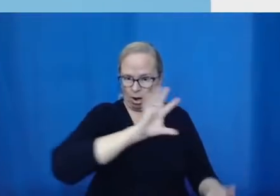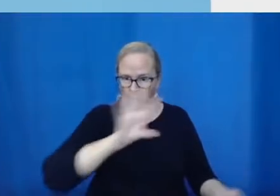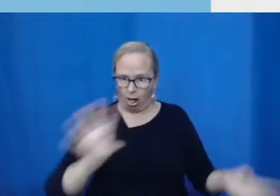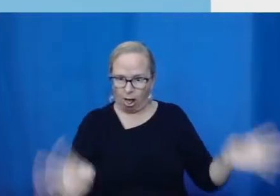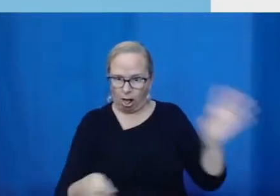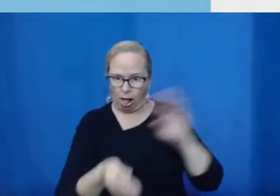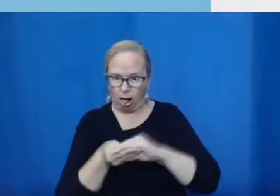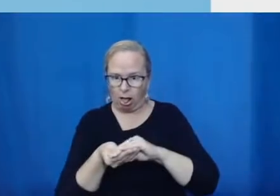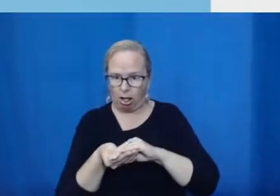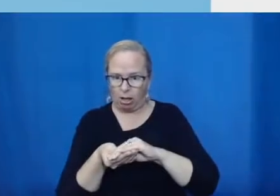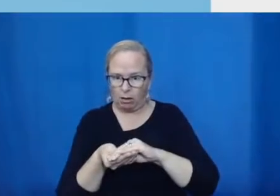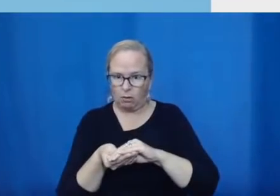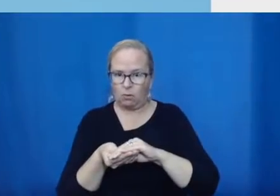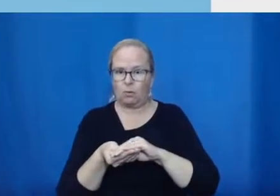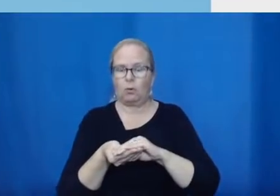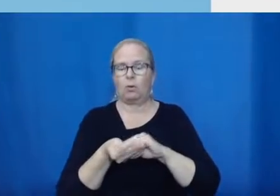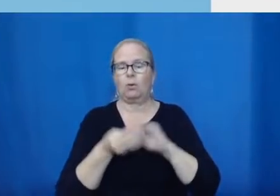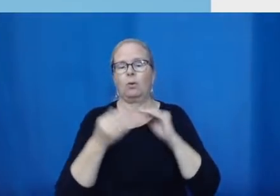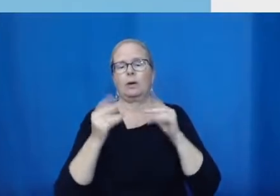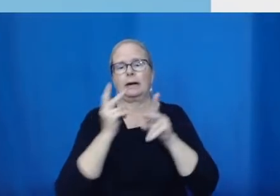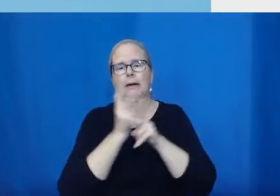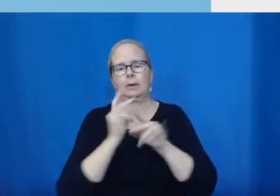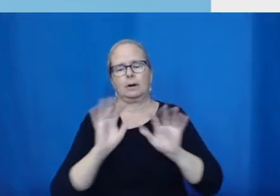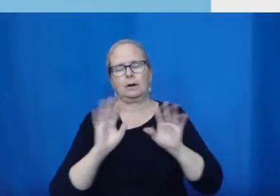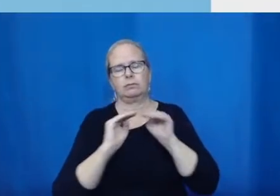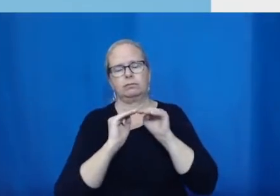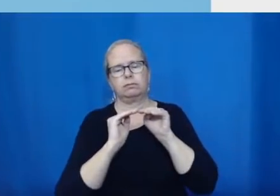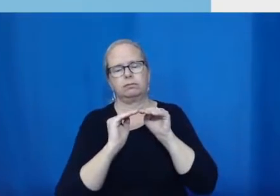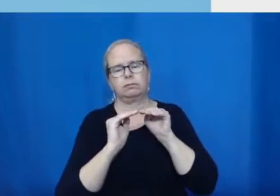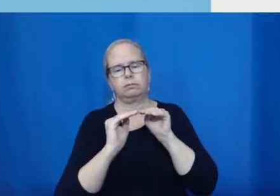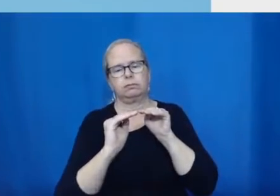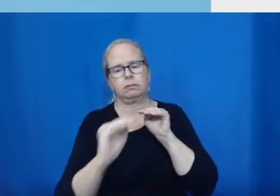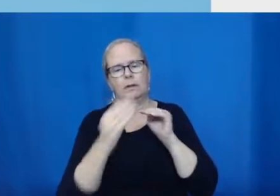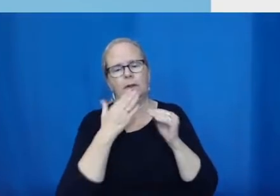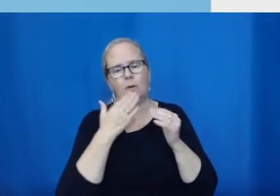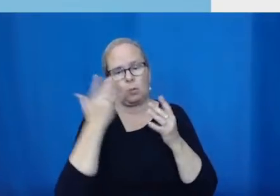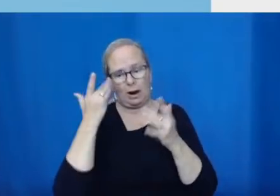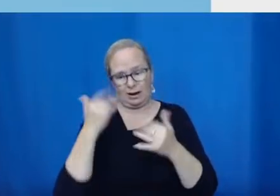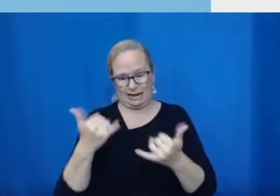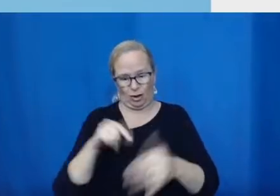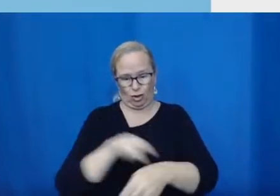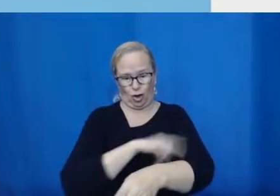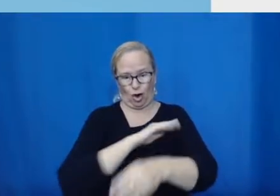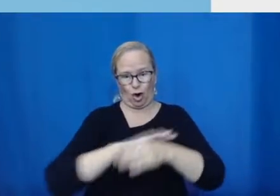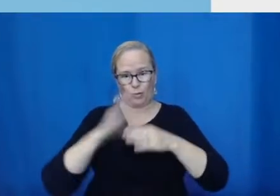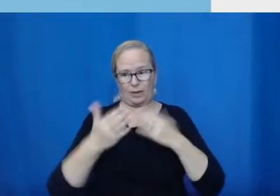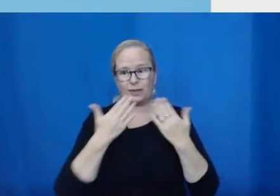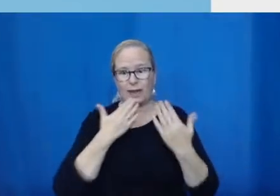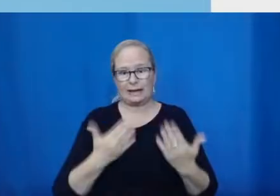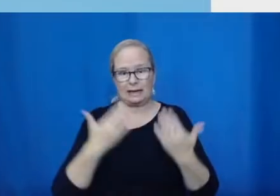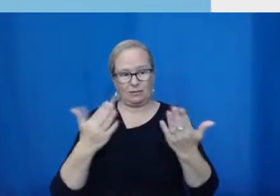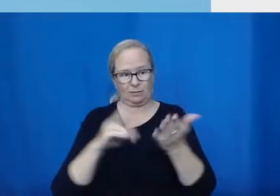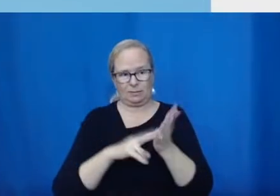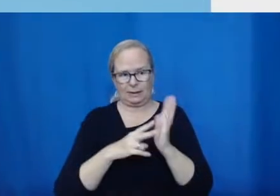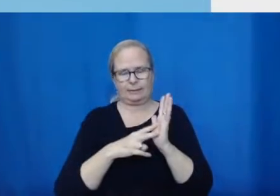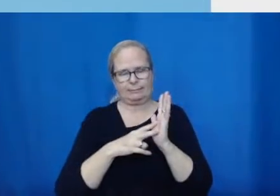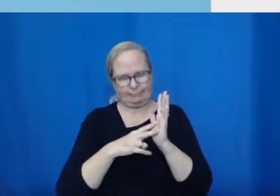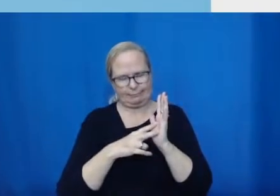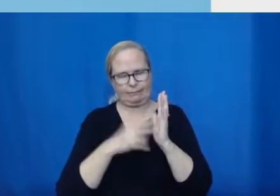weekend coming. We've had indoor full capacity hockey in both Calgary and Edmonton.